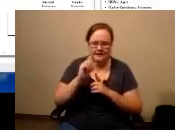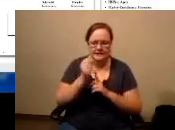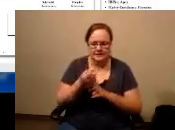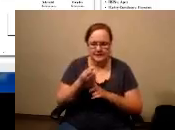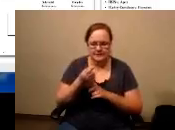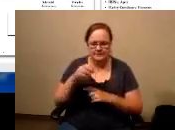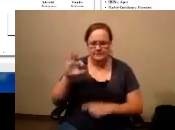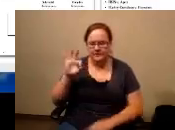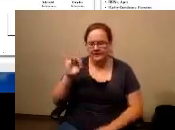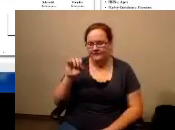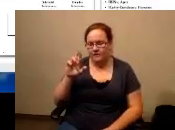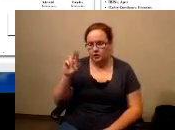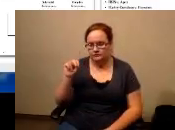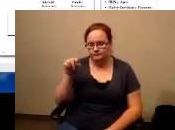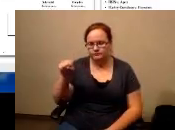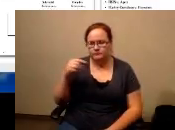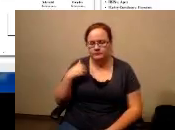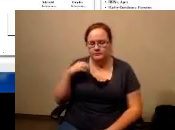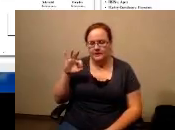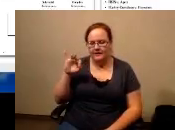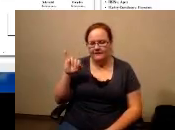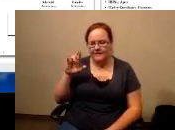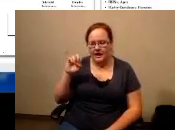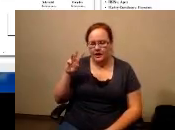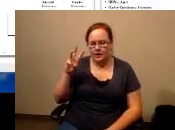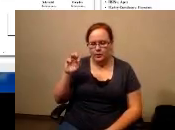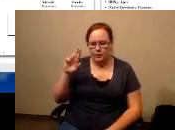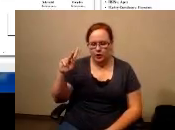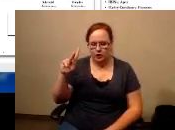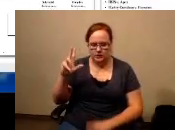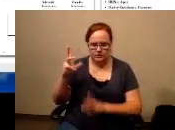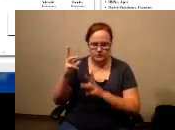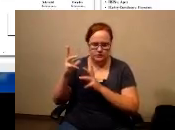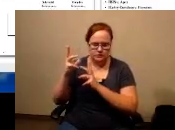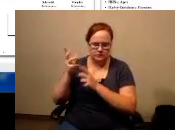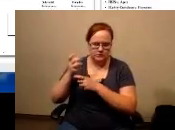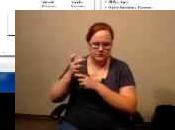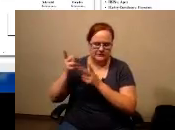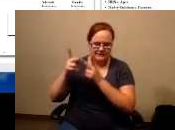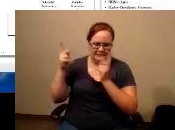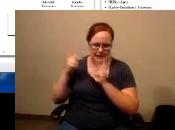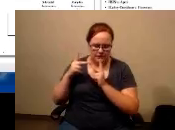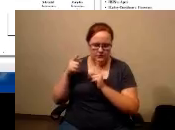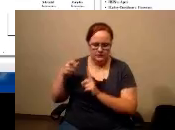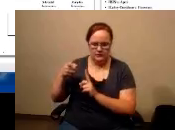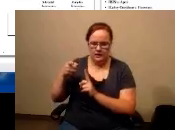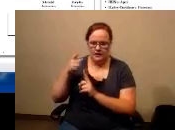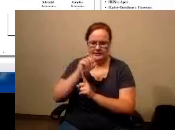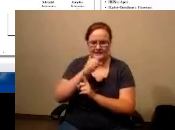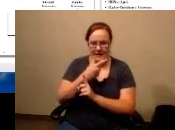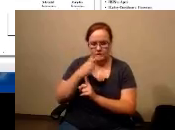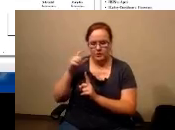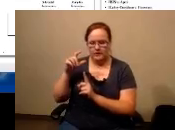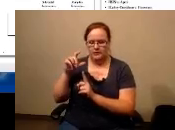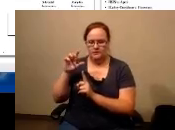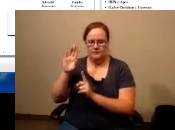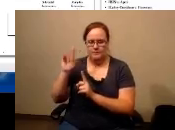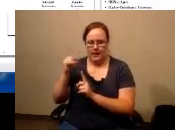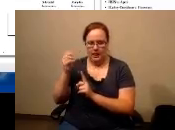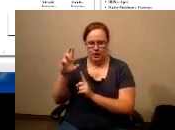a fireworks stand on the Sedgwick County Butler County line every year for the 4th of July